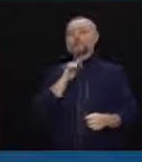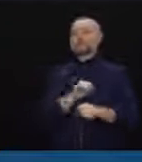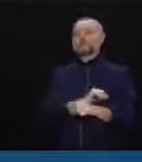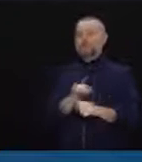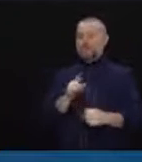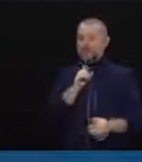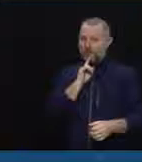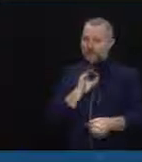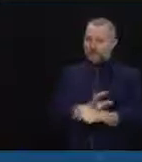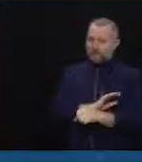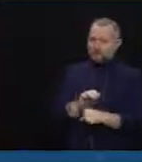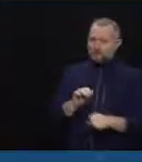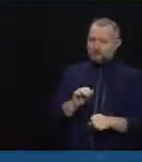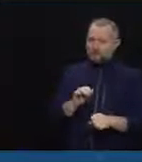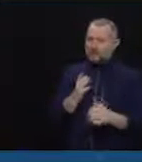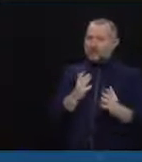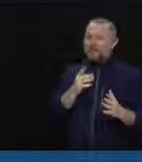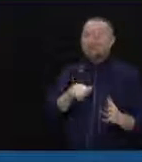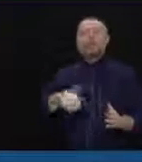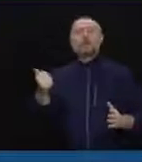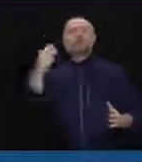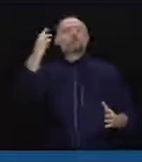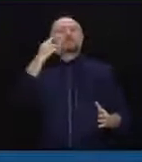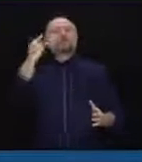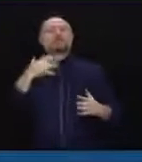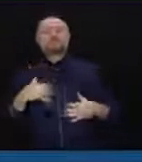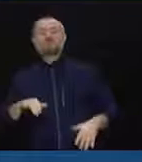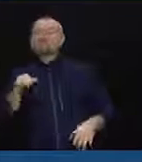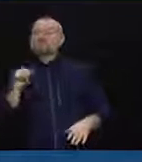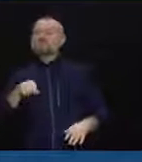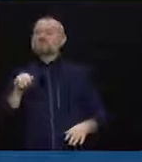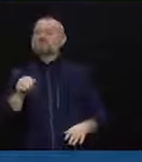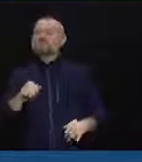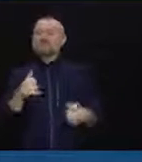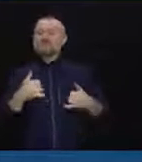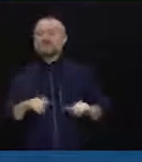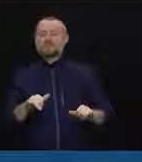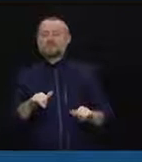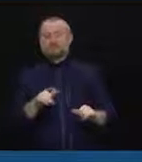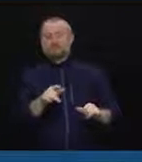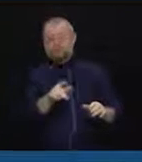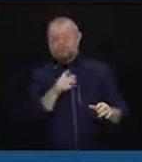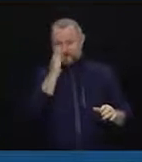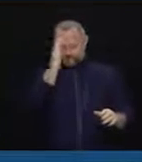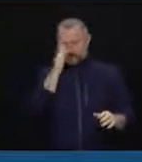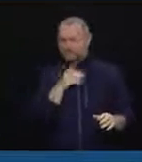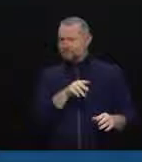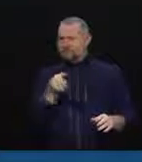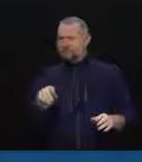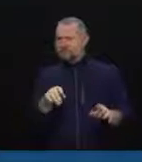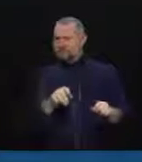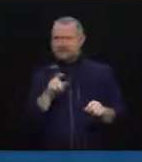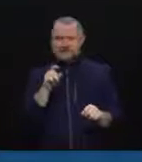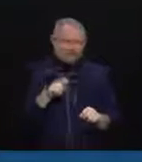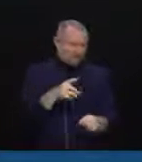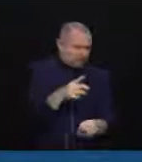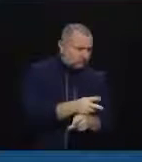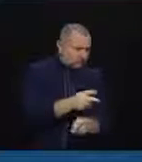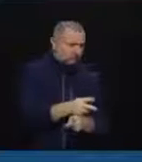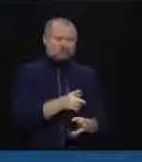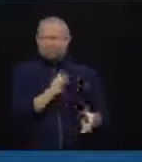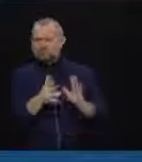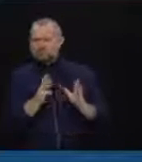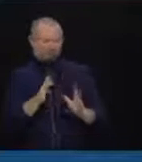of what we're dealing with here. Yes, they're still taking a bed. Yes, there's still a healthcare worker who has to take care of them. Yes, they need medical attention. But when you're trying